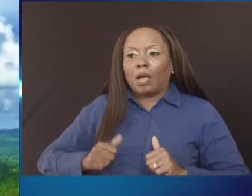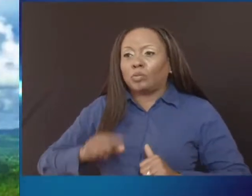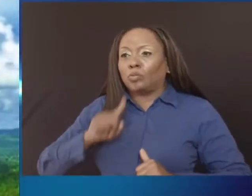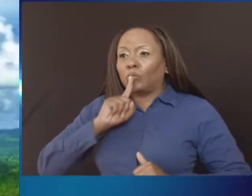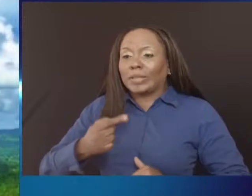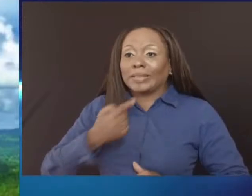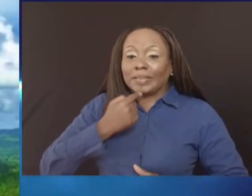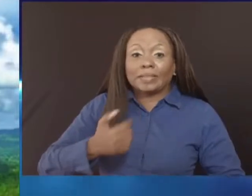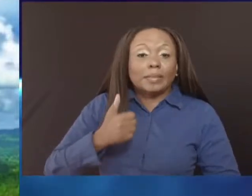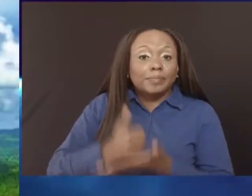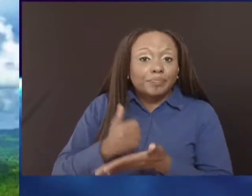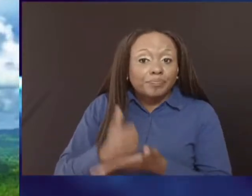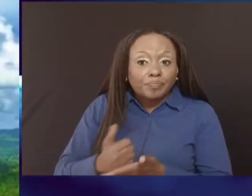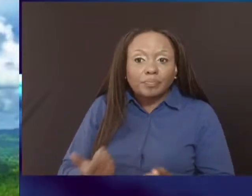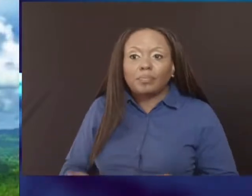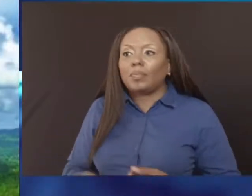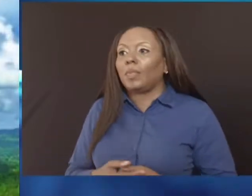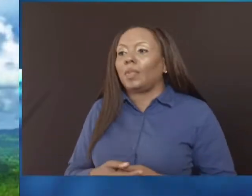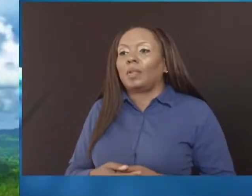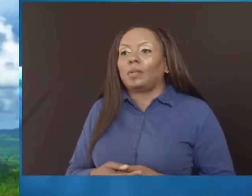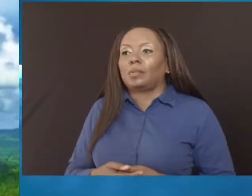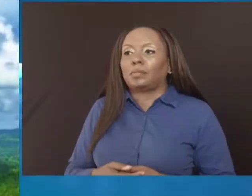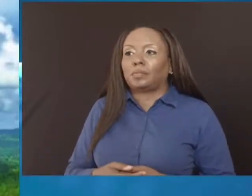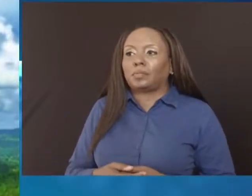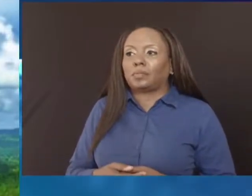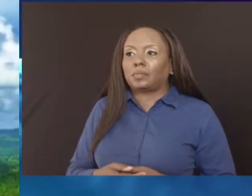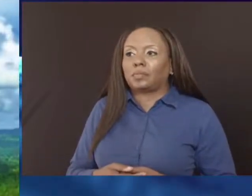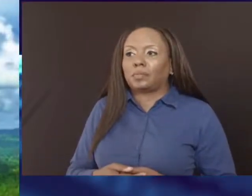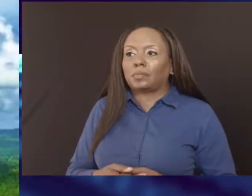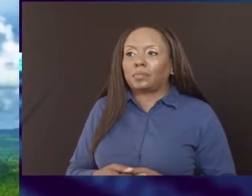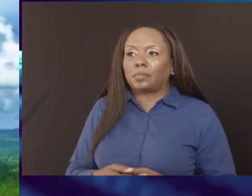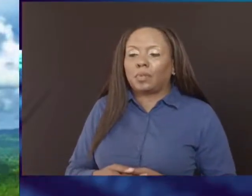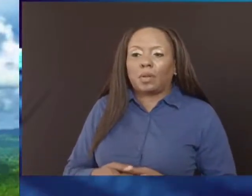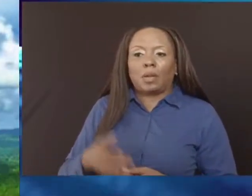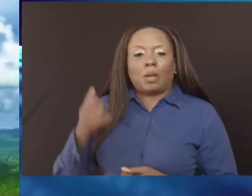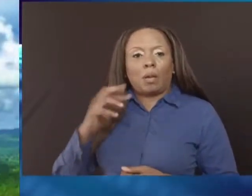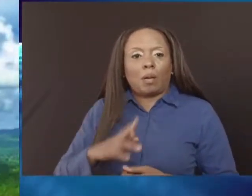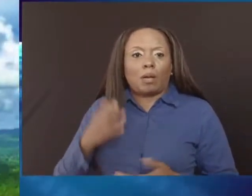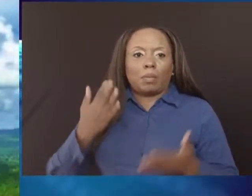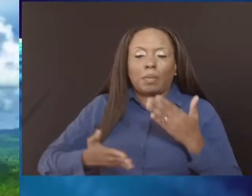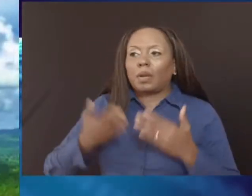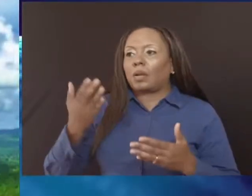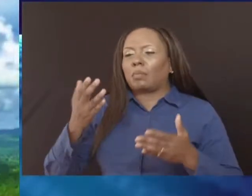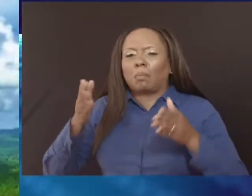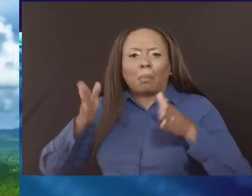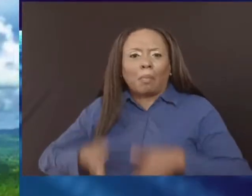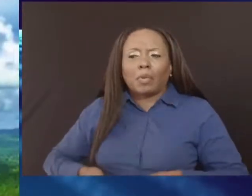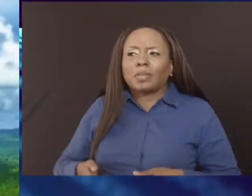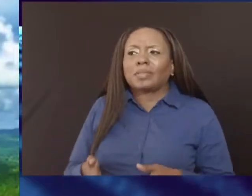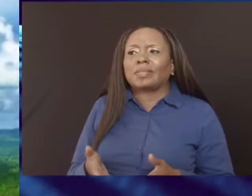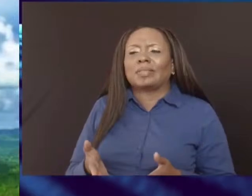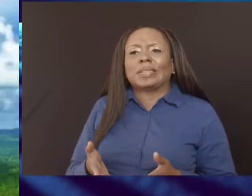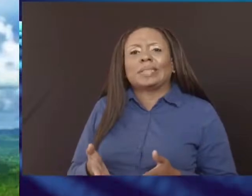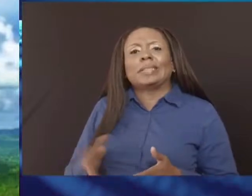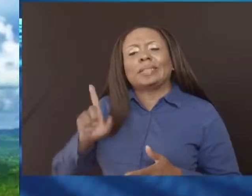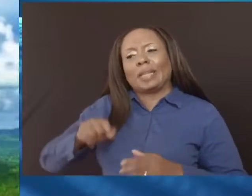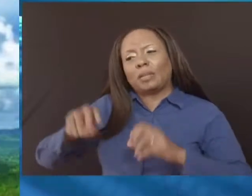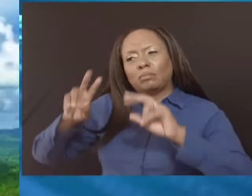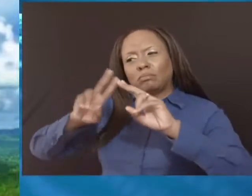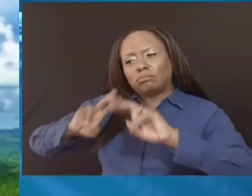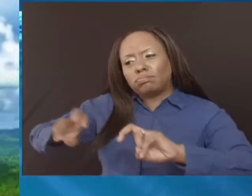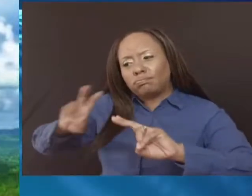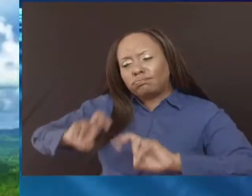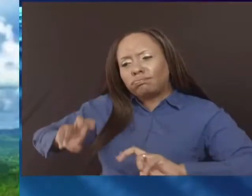intervention, some person that is of moderate concern or moderate priority, and that's a person that we monitor, but we will still send